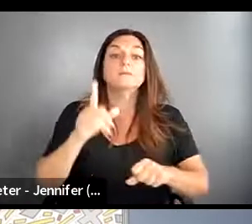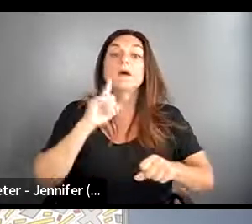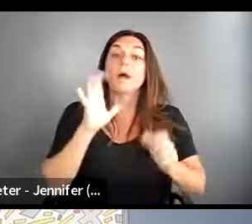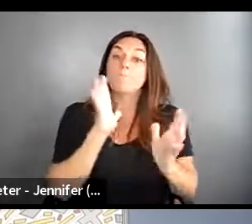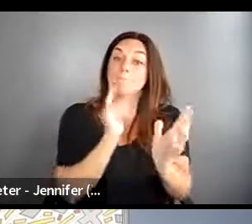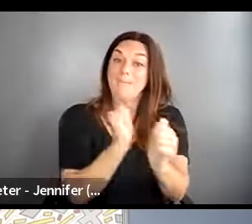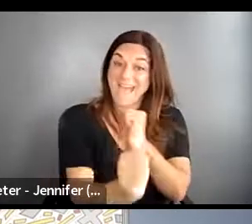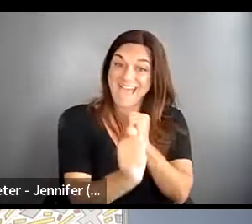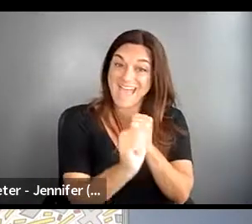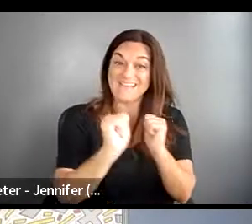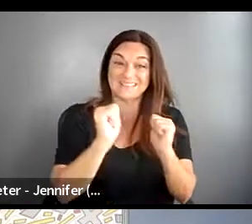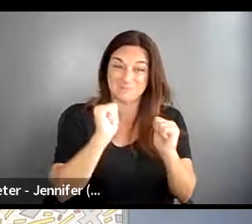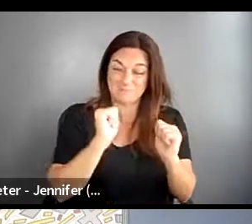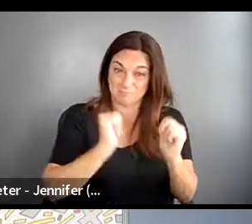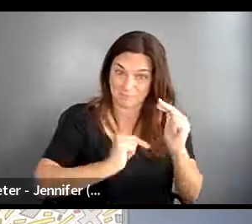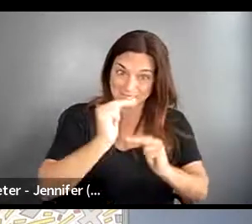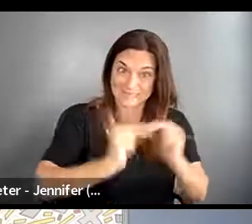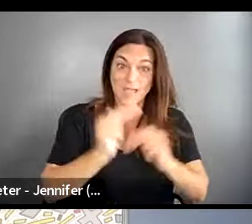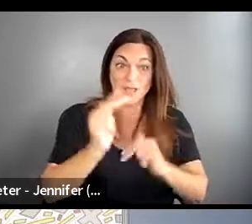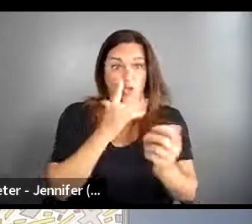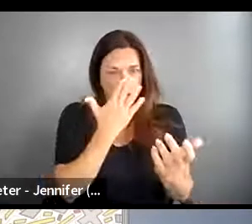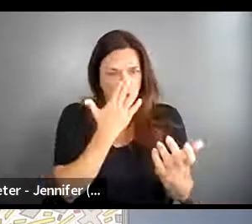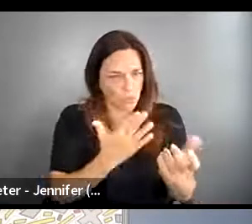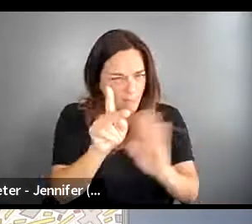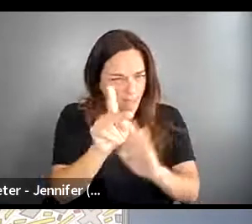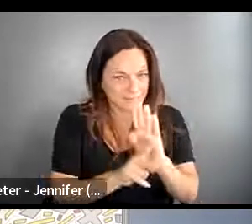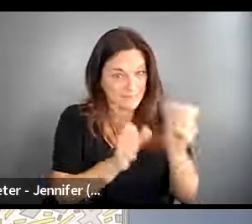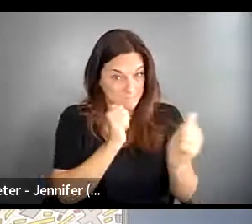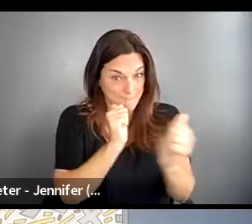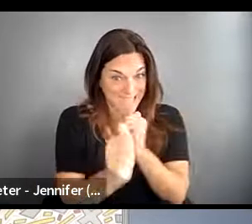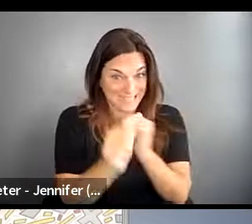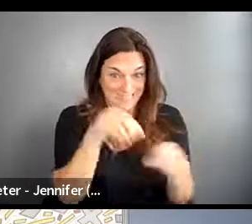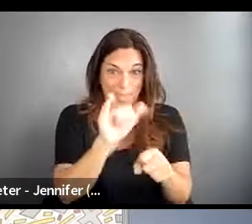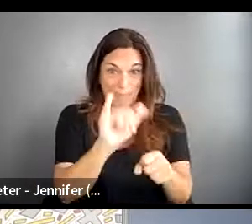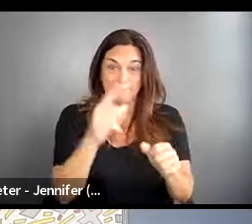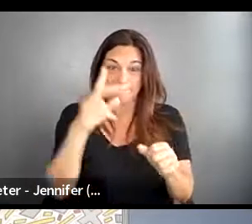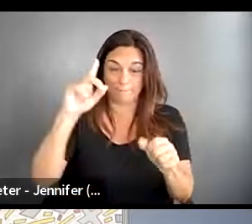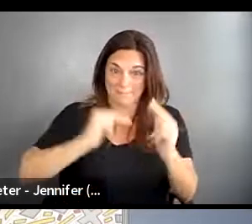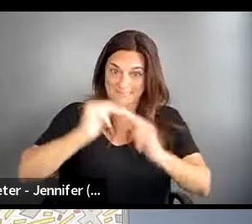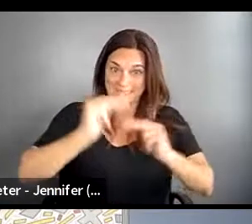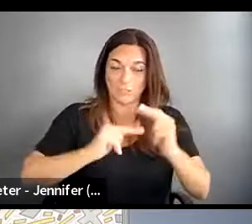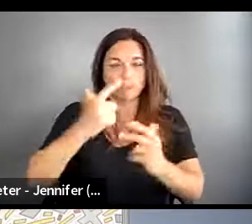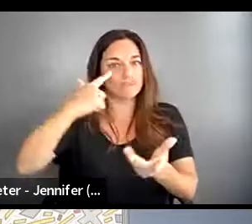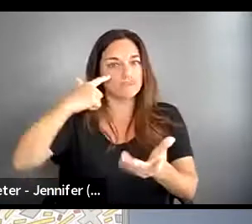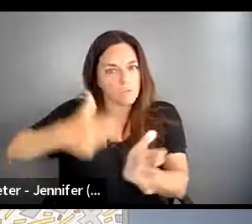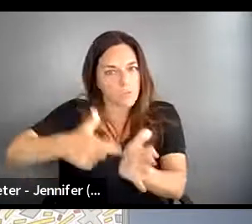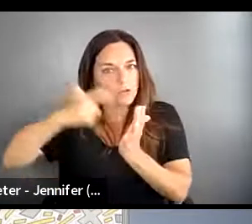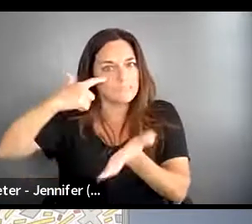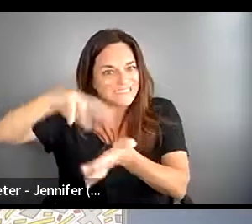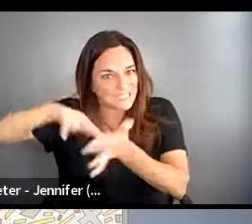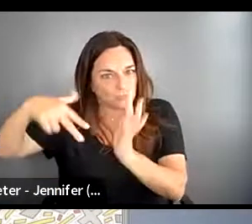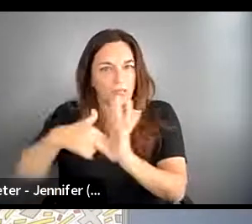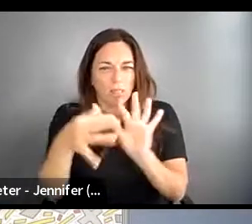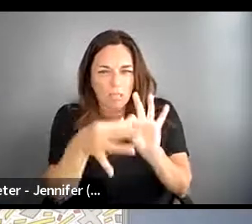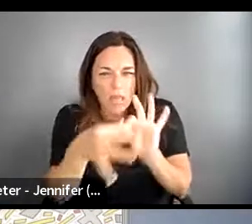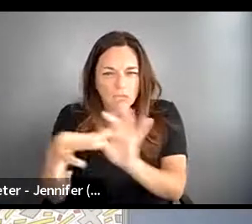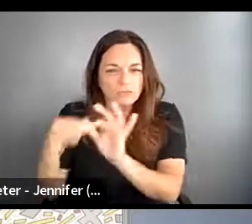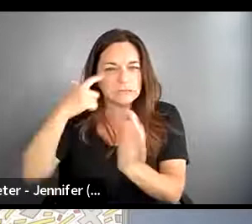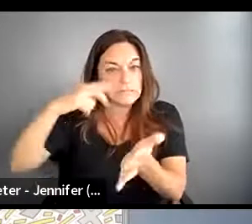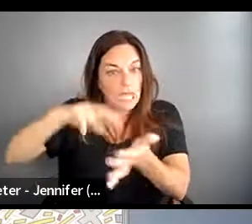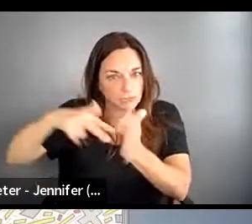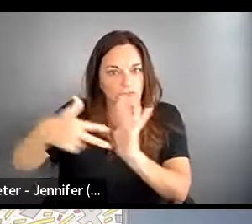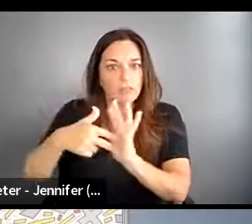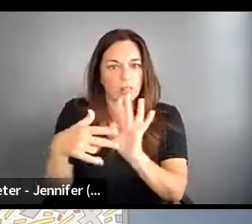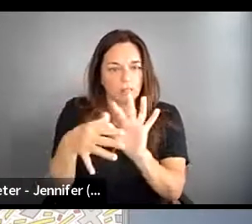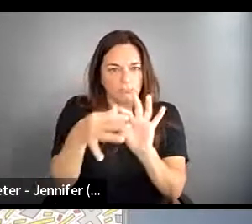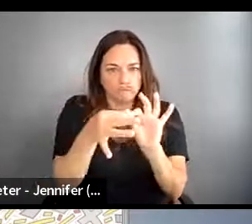and support good policy passing through that building, that requires intentional connections, intentional relationship buildings, and just